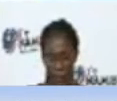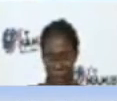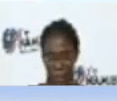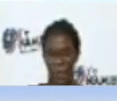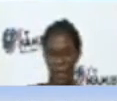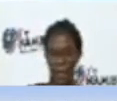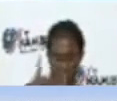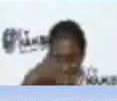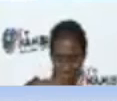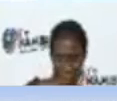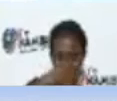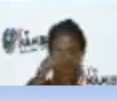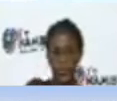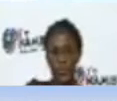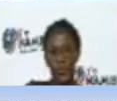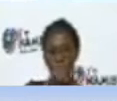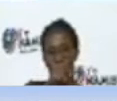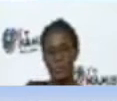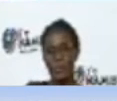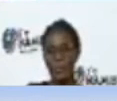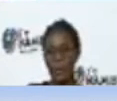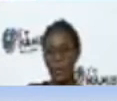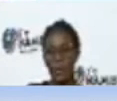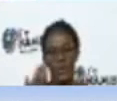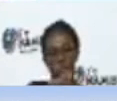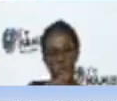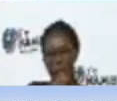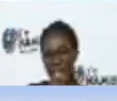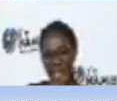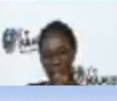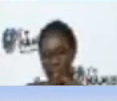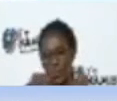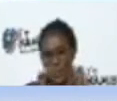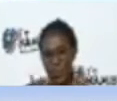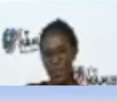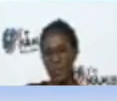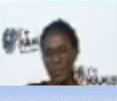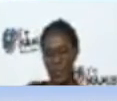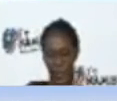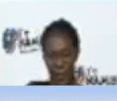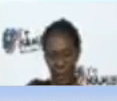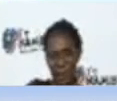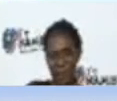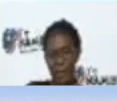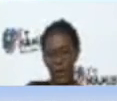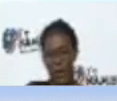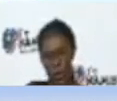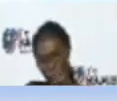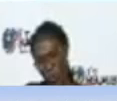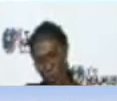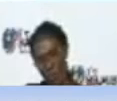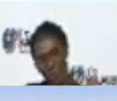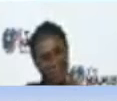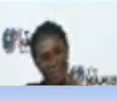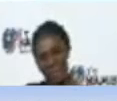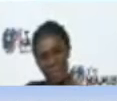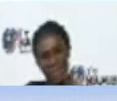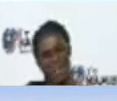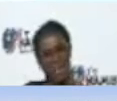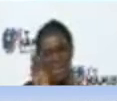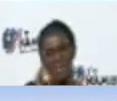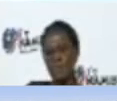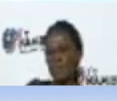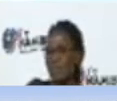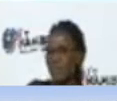Namibia was then a newly independent state with a constitution that underscores the values of